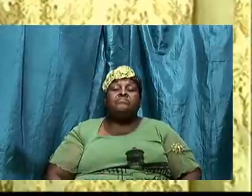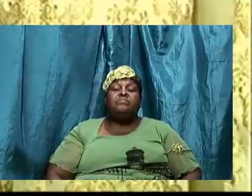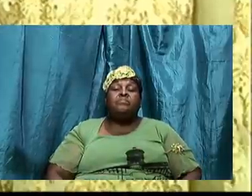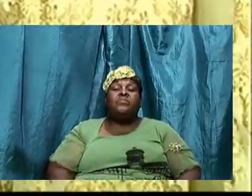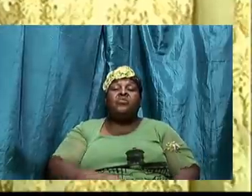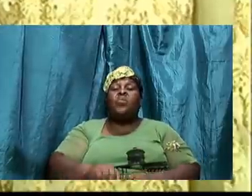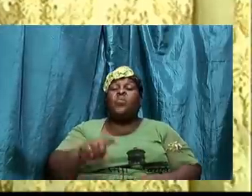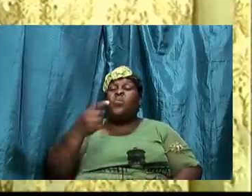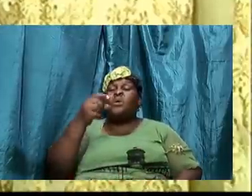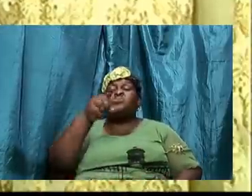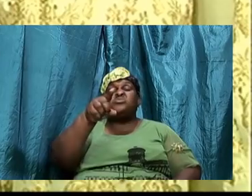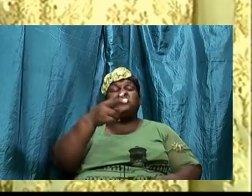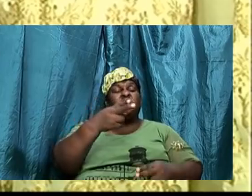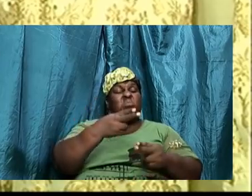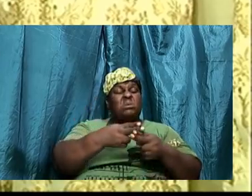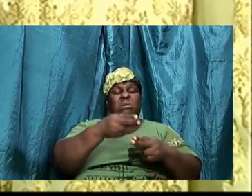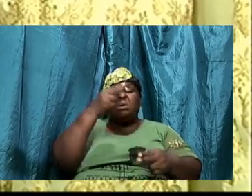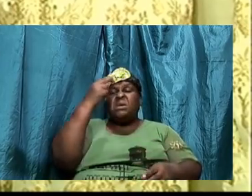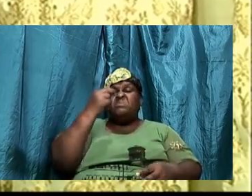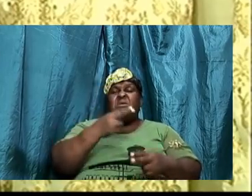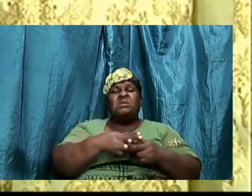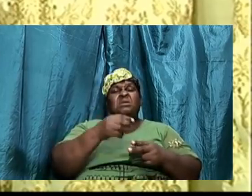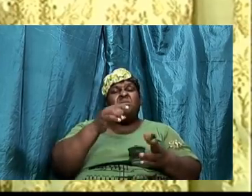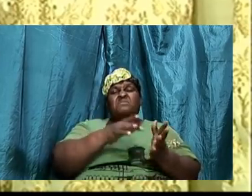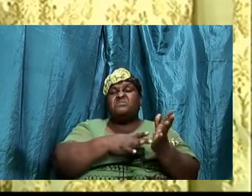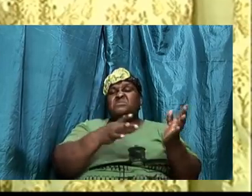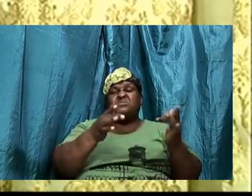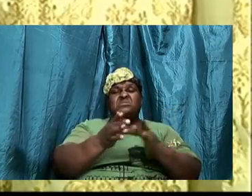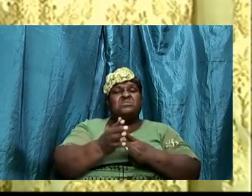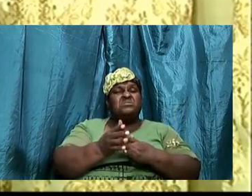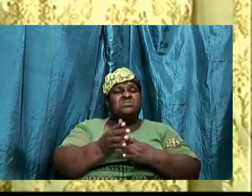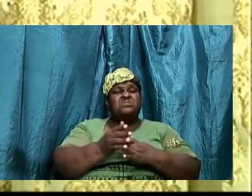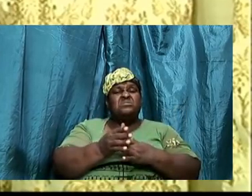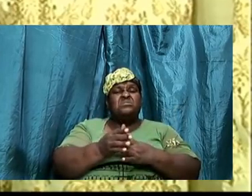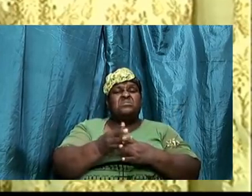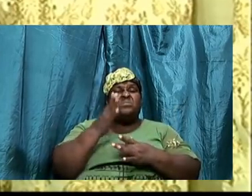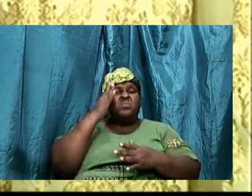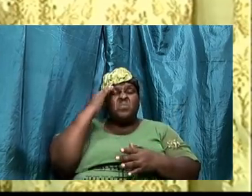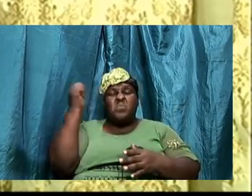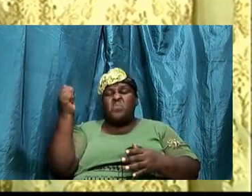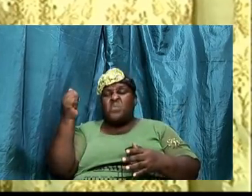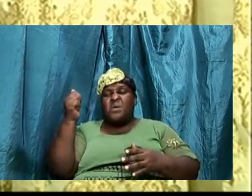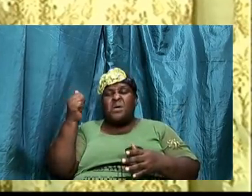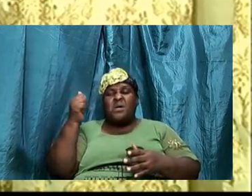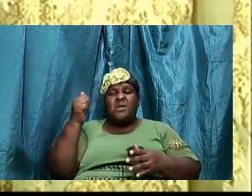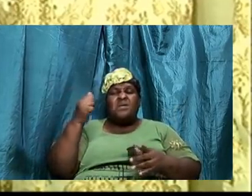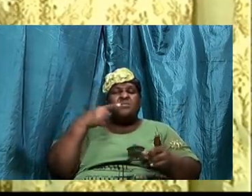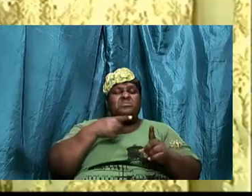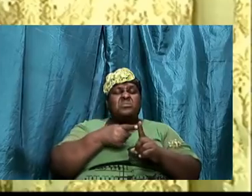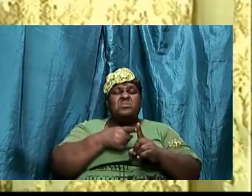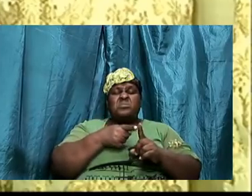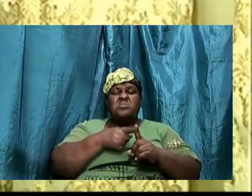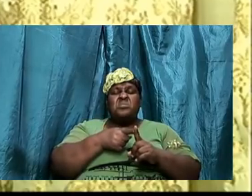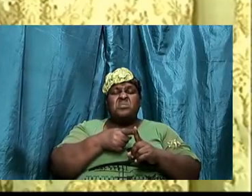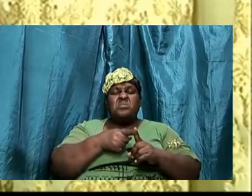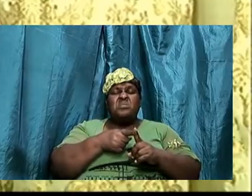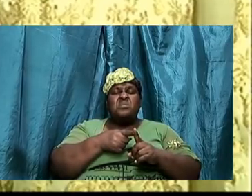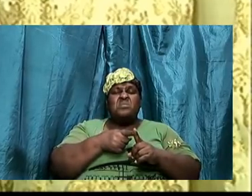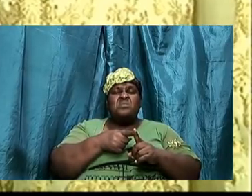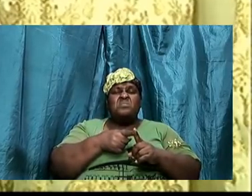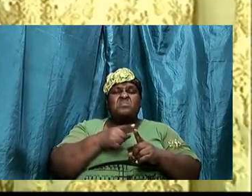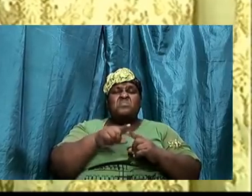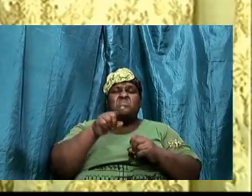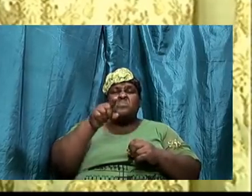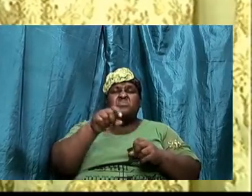So once you name the name of Jesus, why is he after you so much? Once you name the name Jesus and